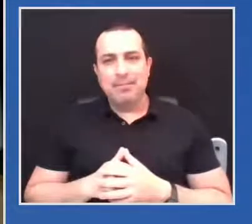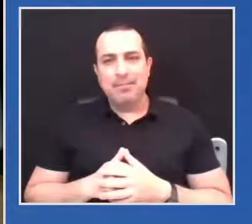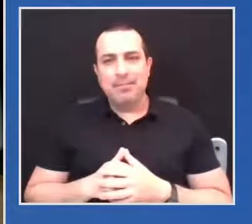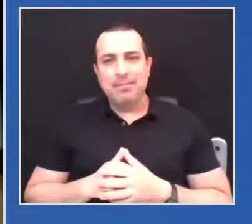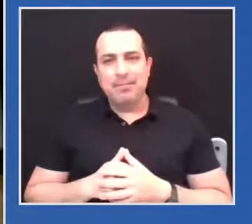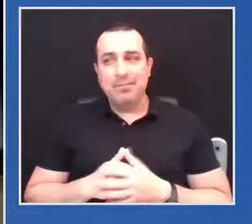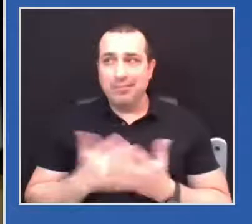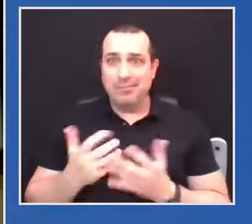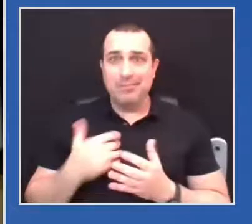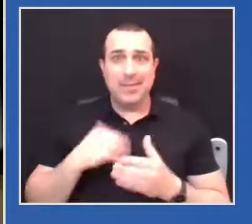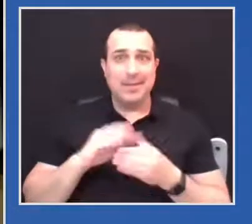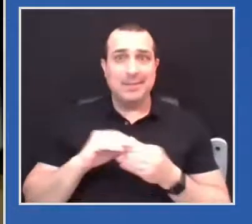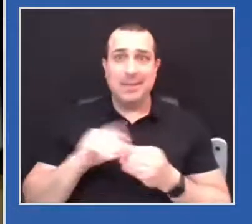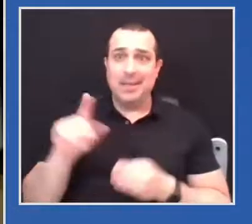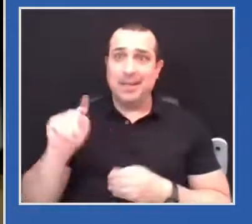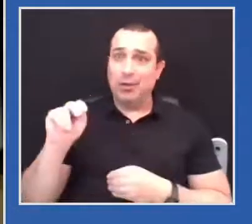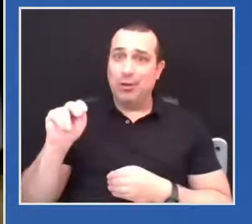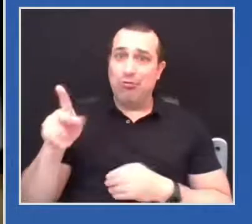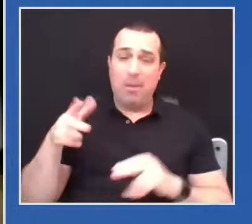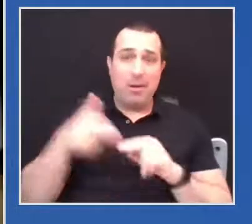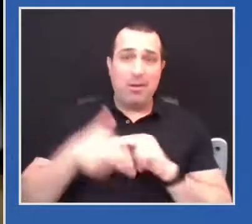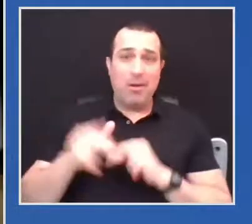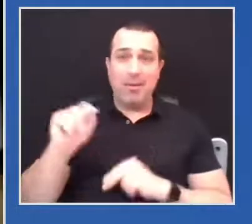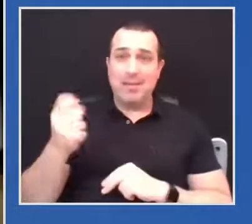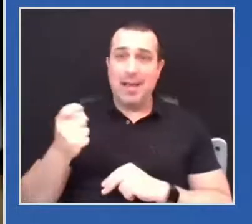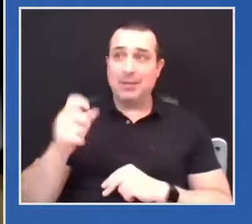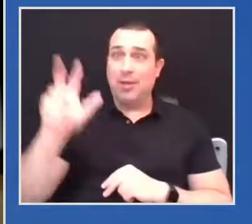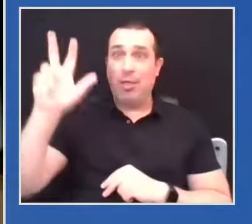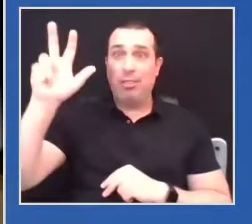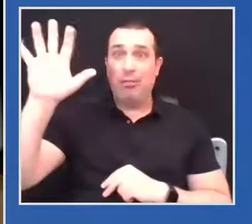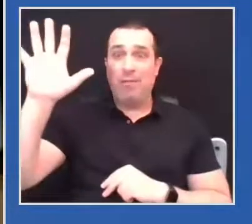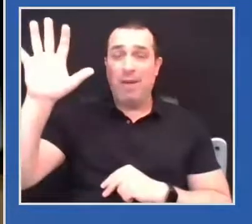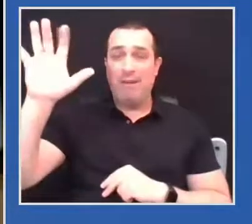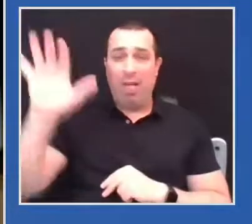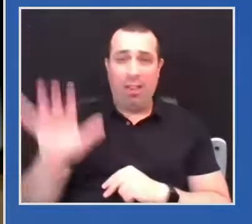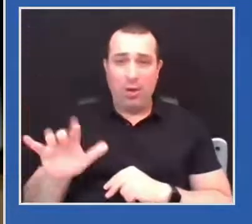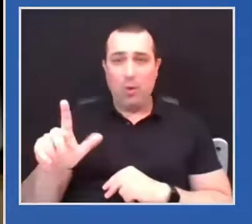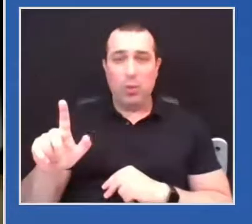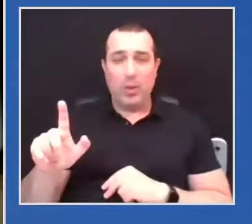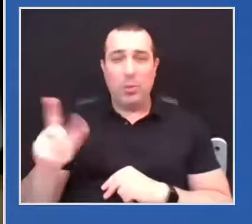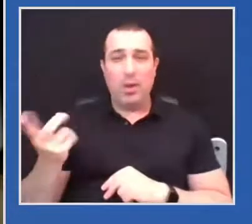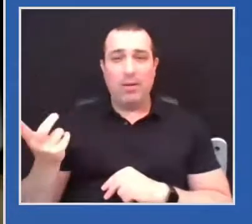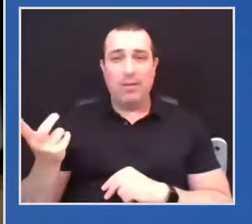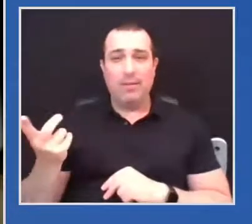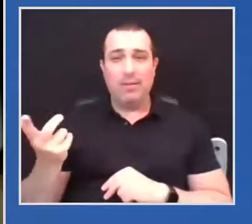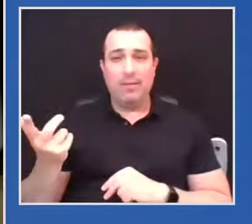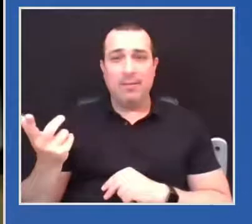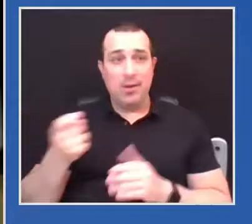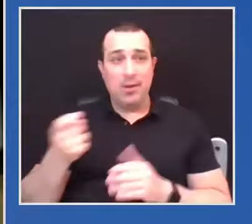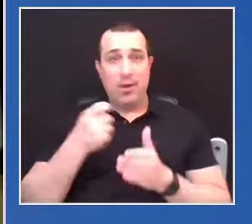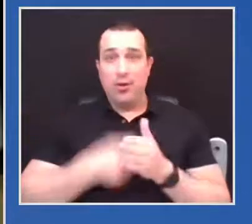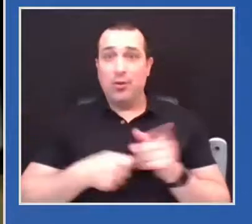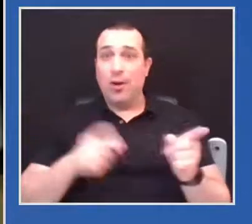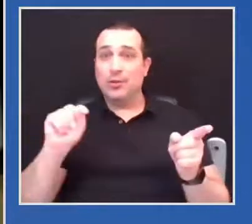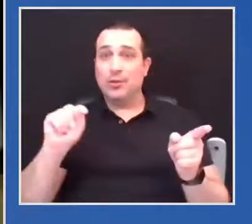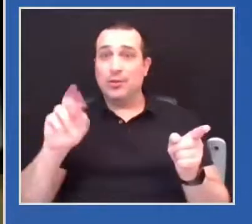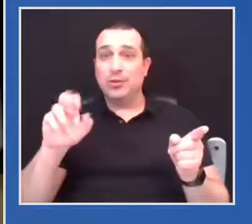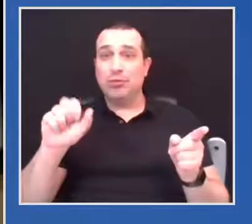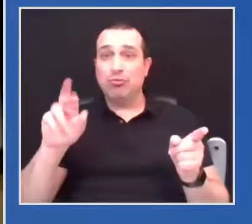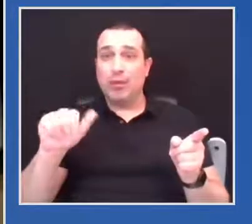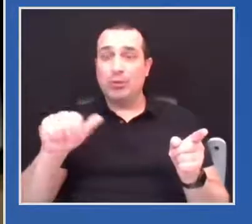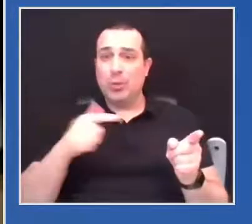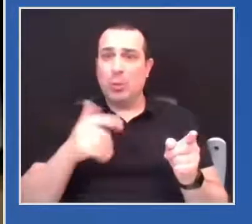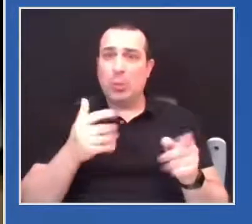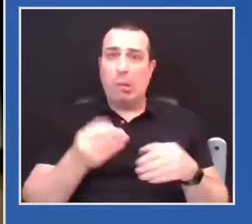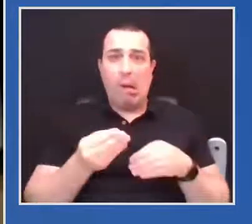Trump cut the tax from 35 to 21, costing the Treasury a fortune. As I said, if